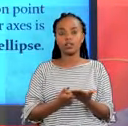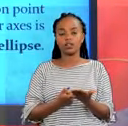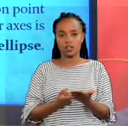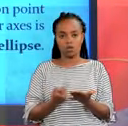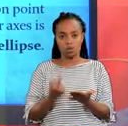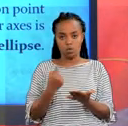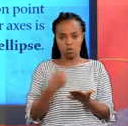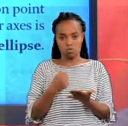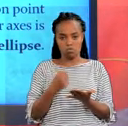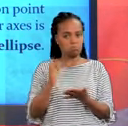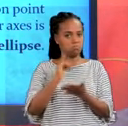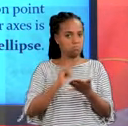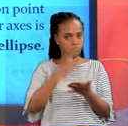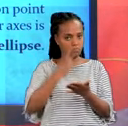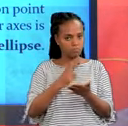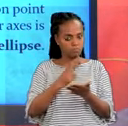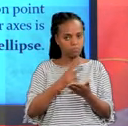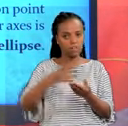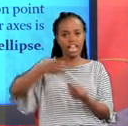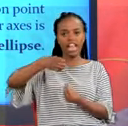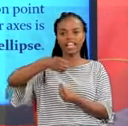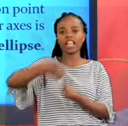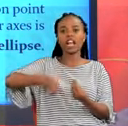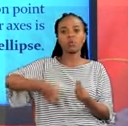we have this one, this ellipse.